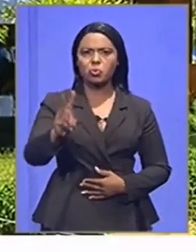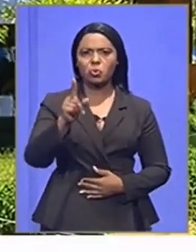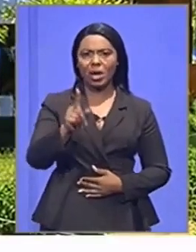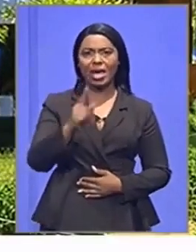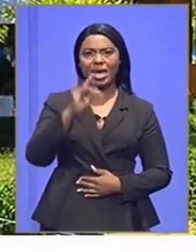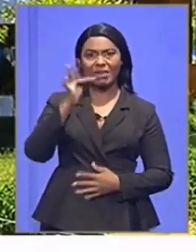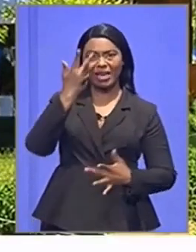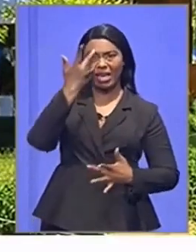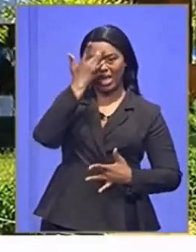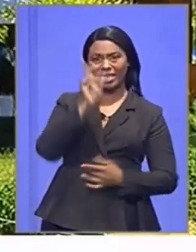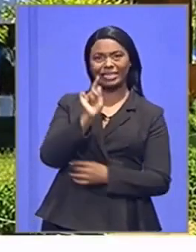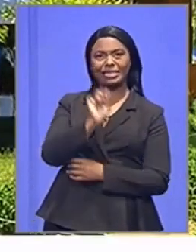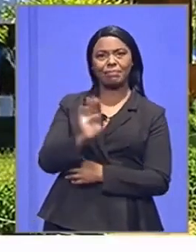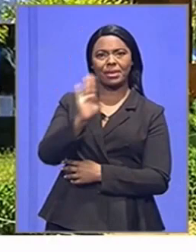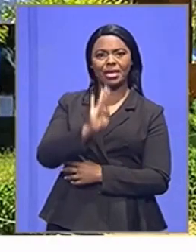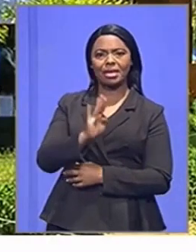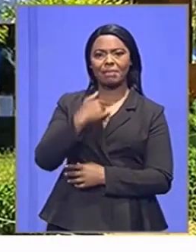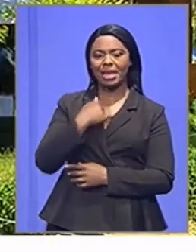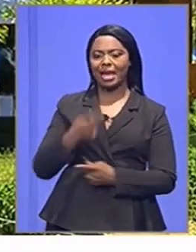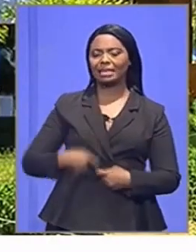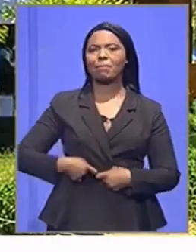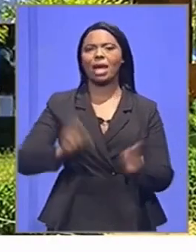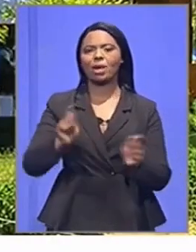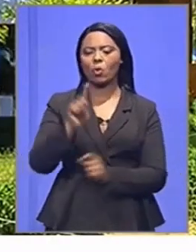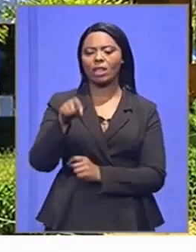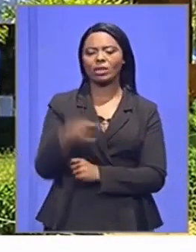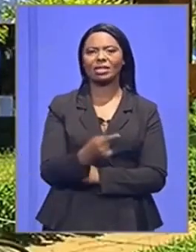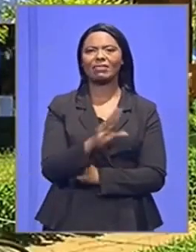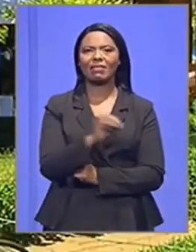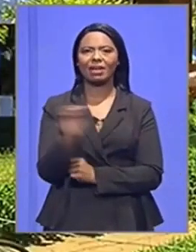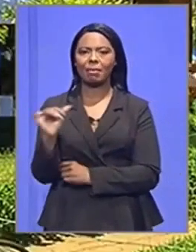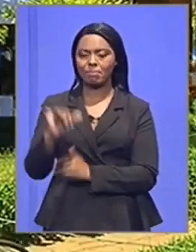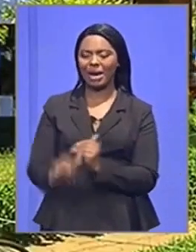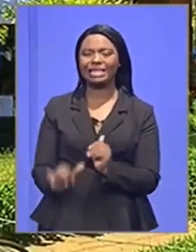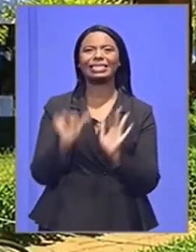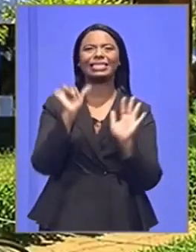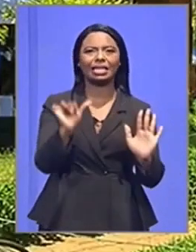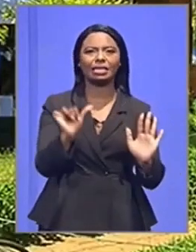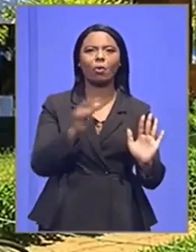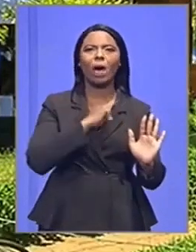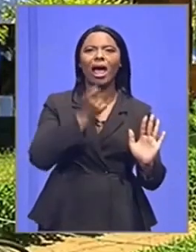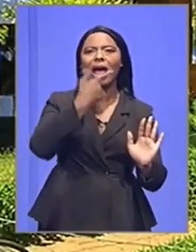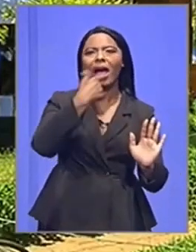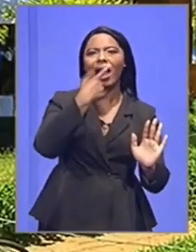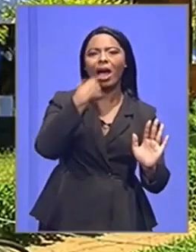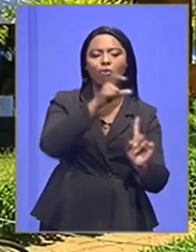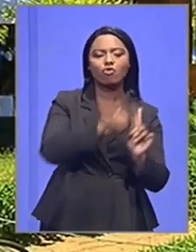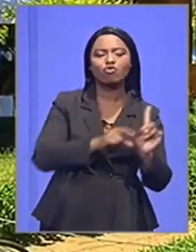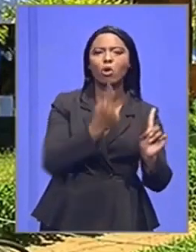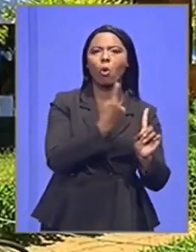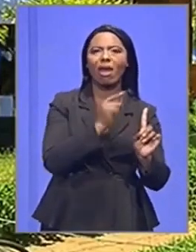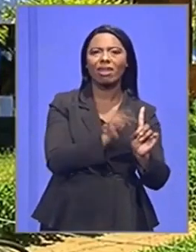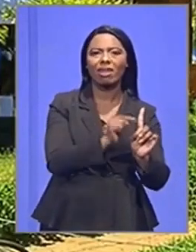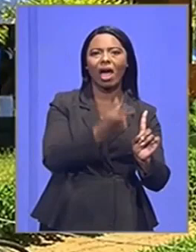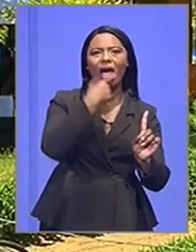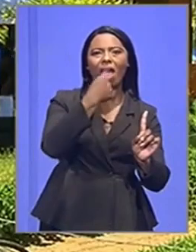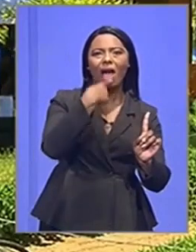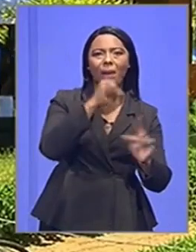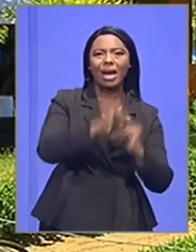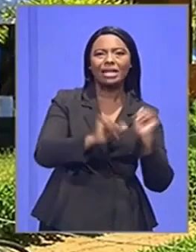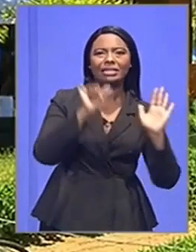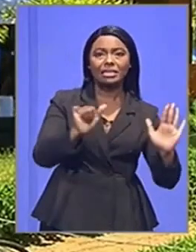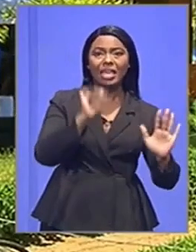TB ke spenda 1500 for 6 months ele gore a nwe treatment ya gona for 6 months. Ga ka